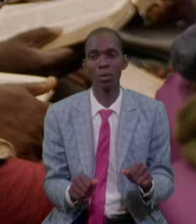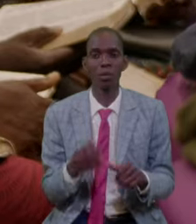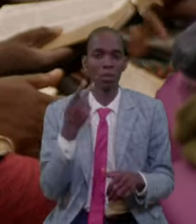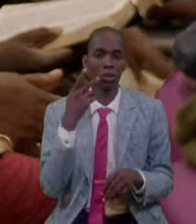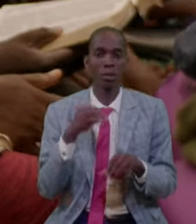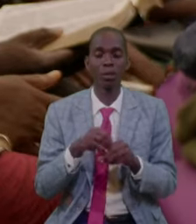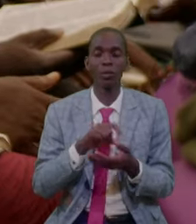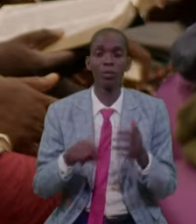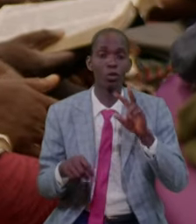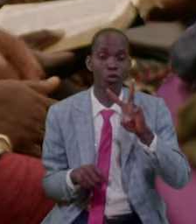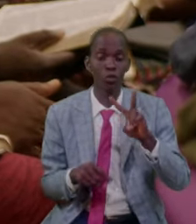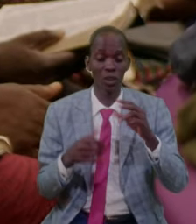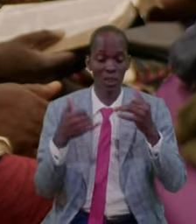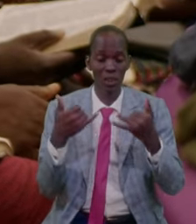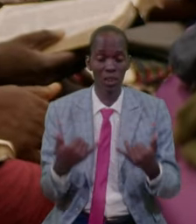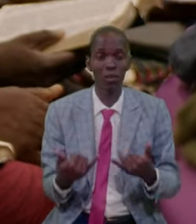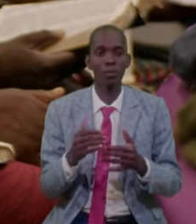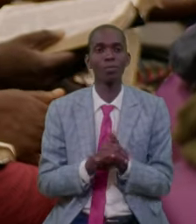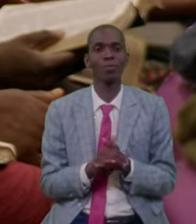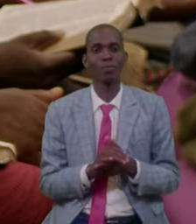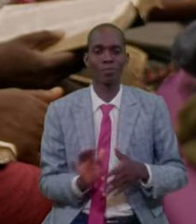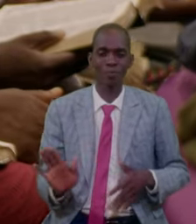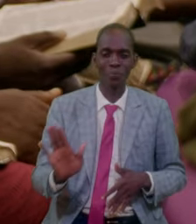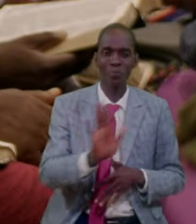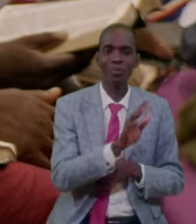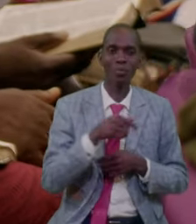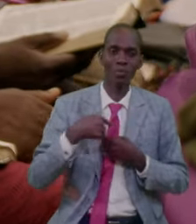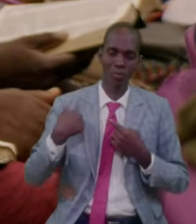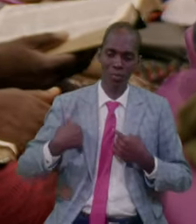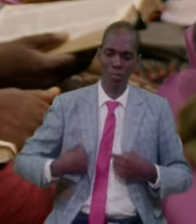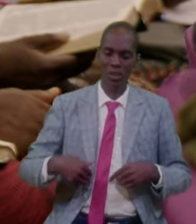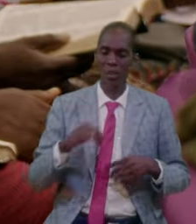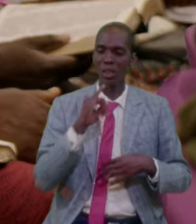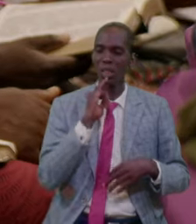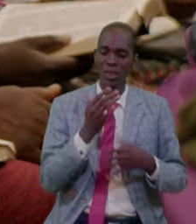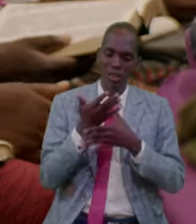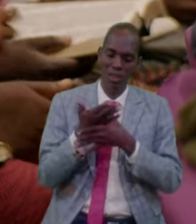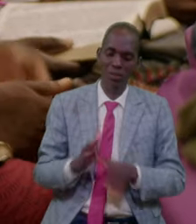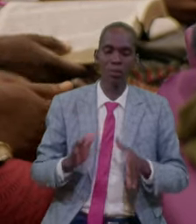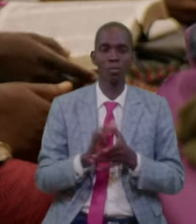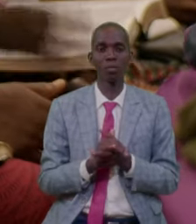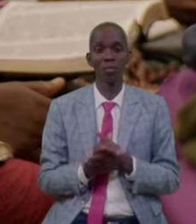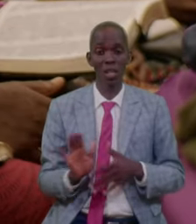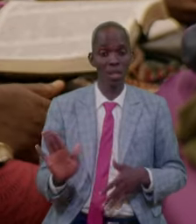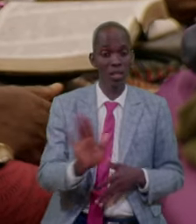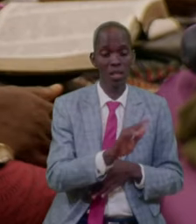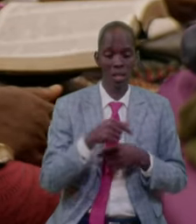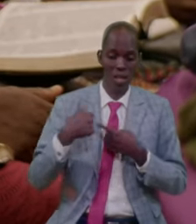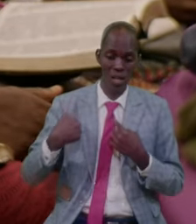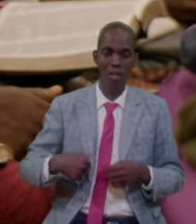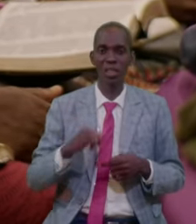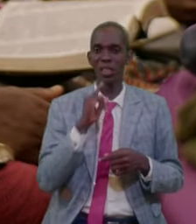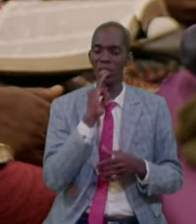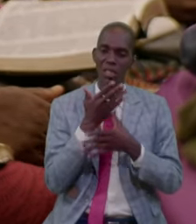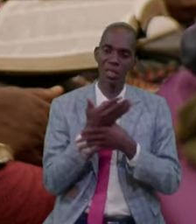it says, now their heart is divided. Their heart is